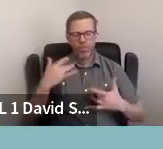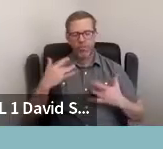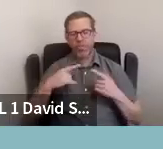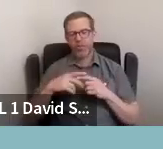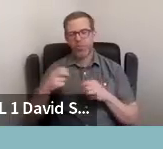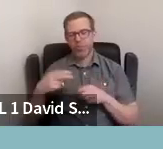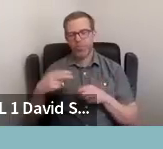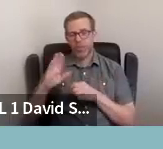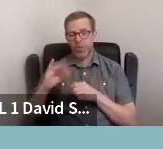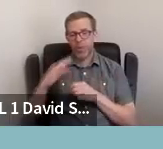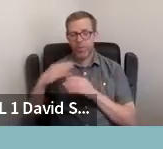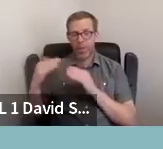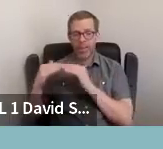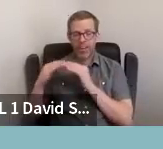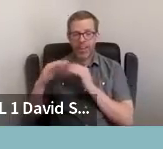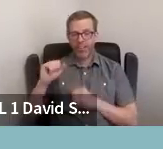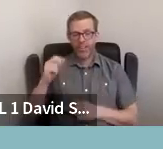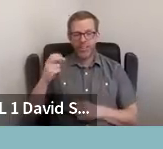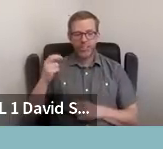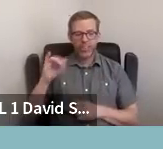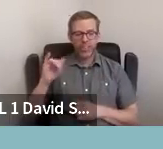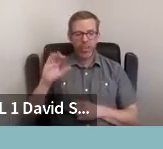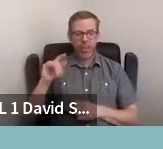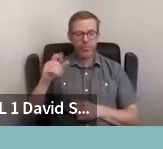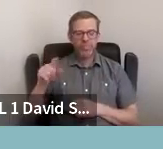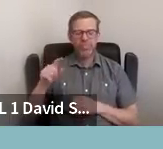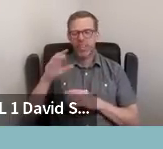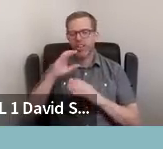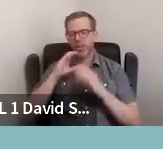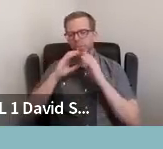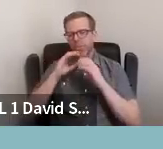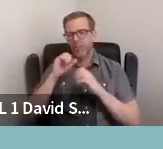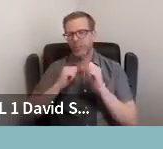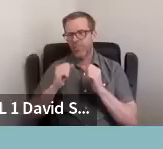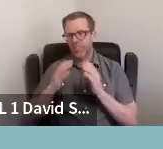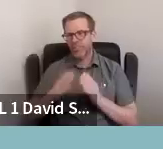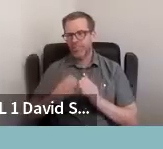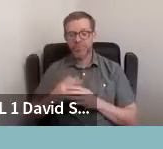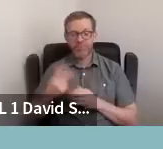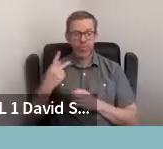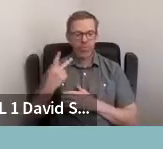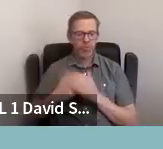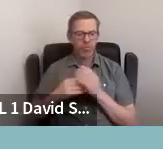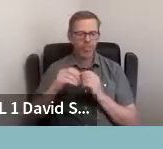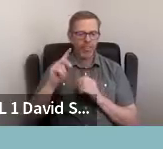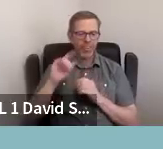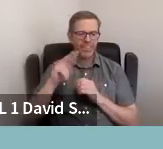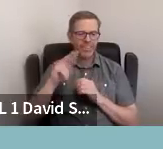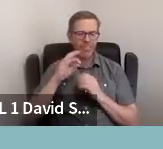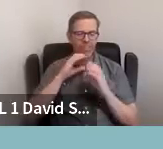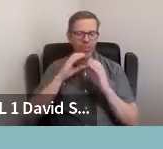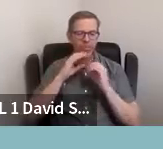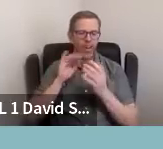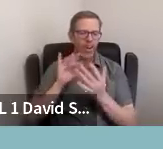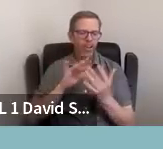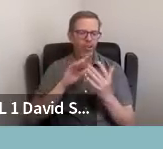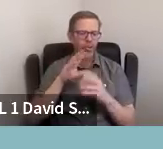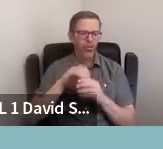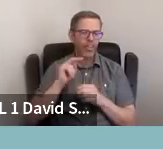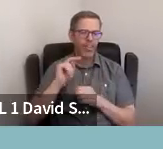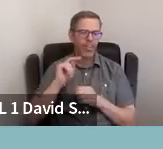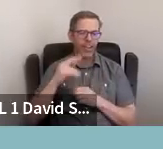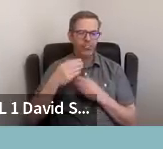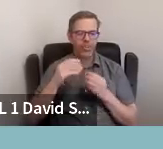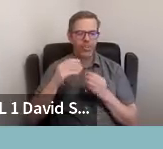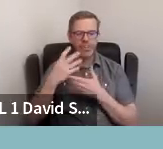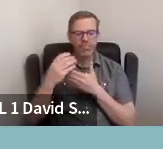my colleague, Sherry Cummins, a Communications Strategist. We are both in the Division of Communication and Outreach within the NIH Office of